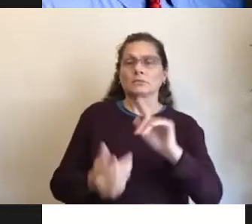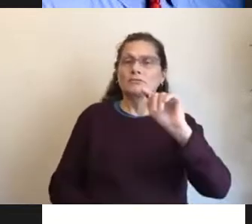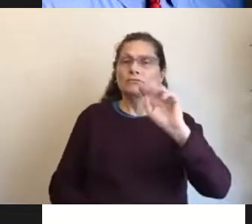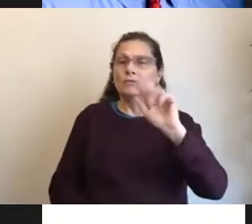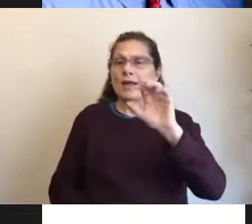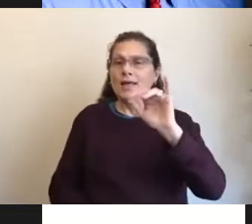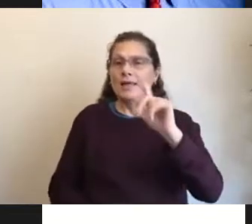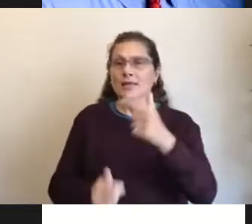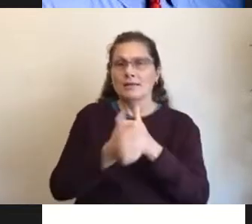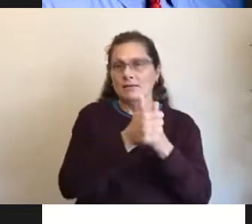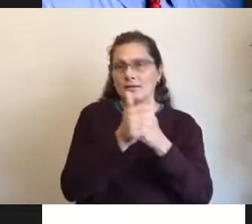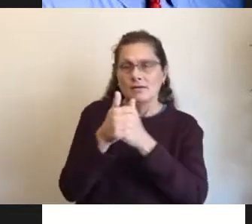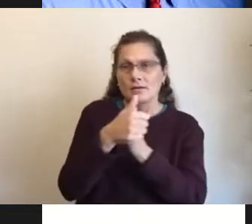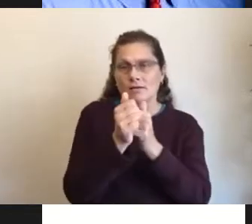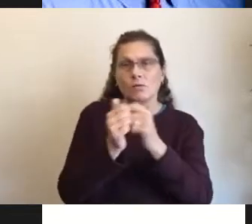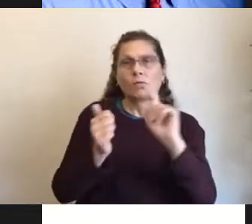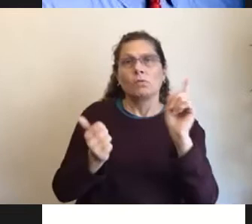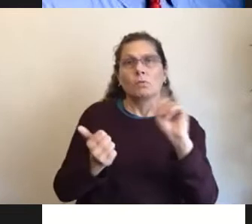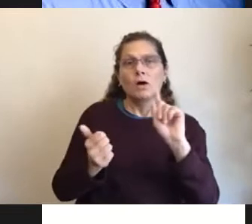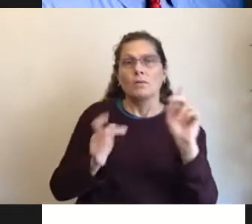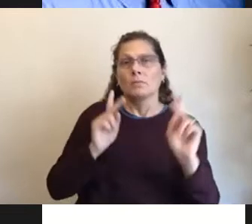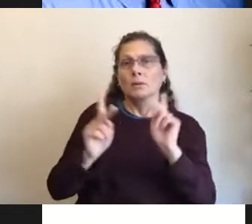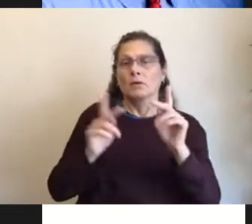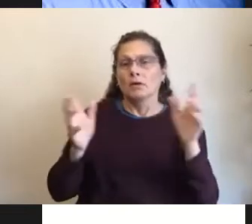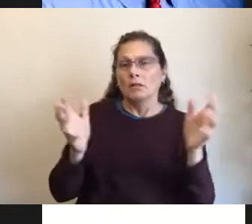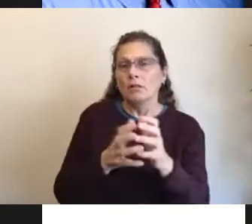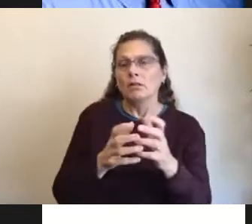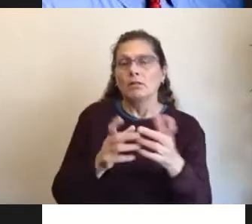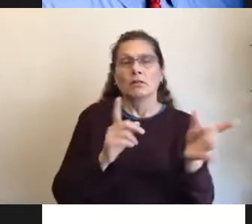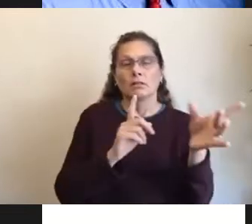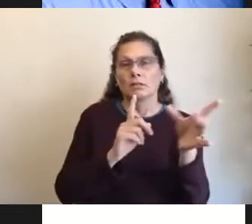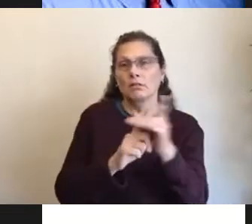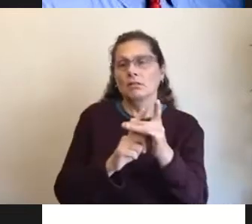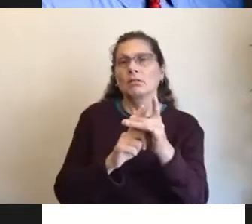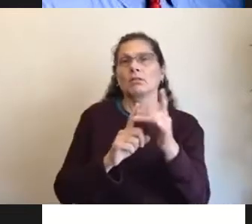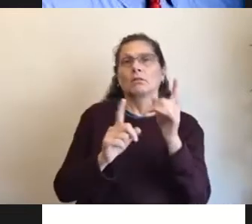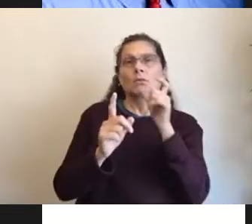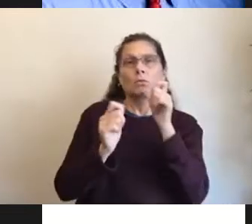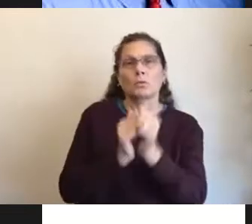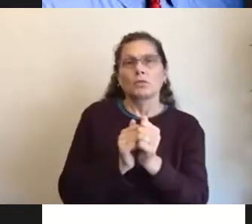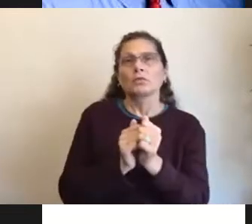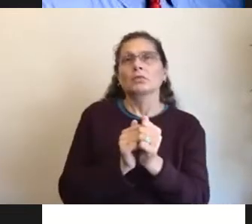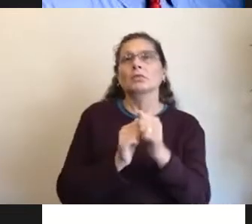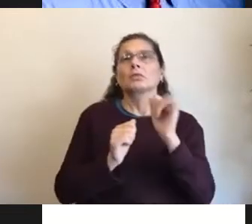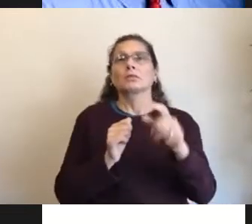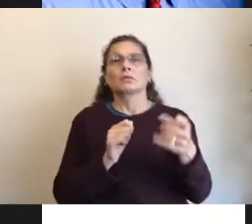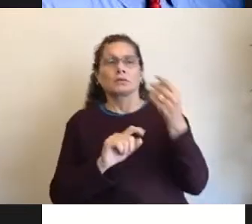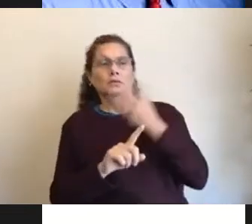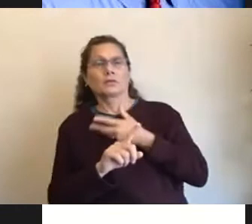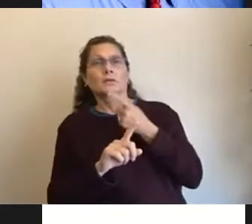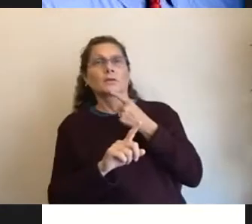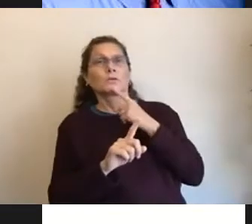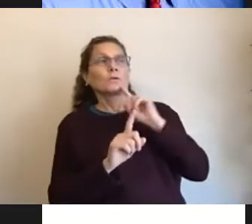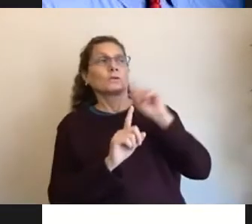where individuals have been or have potentially been exposed. So that's one method that we use to evaluate.